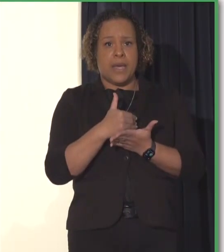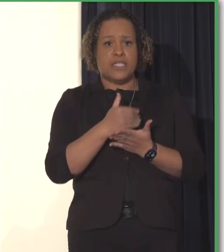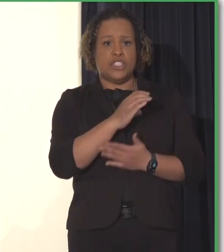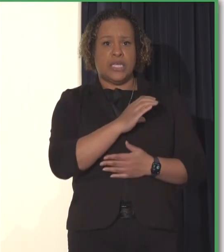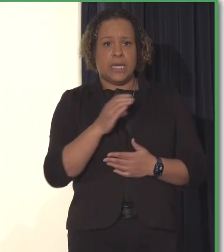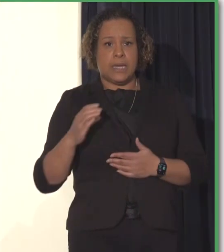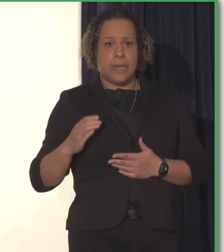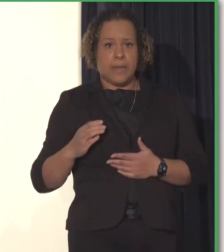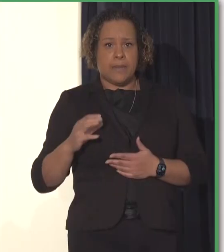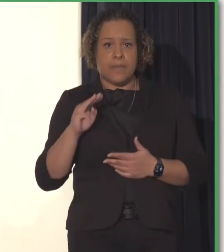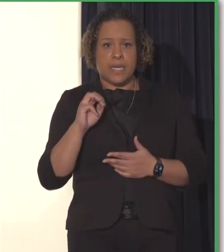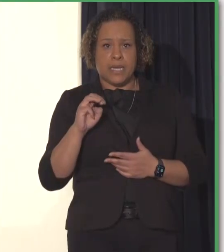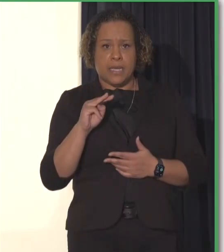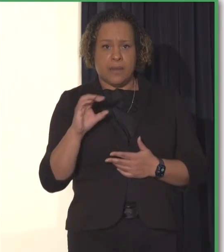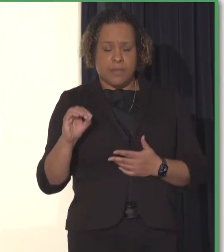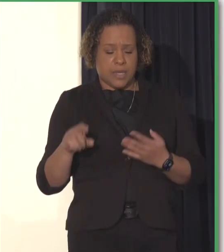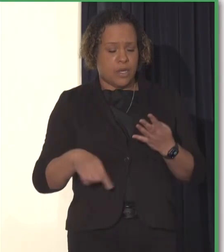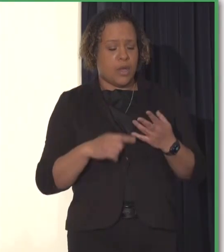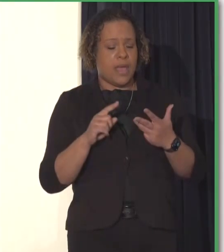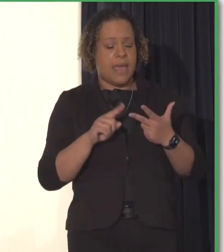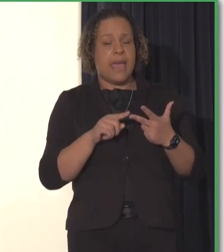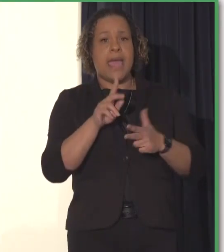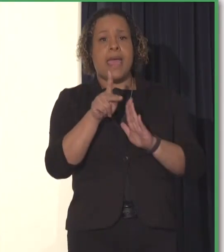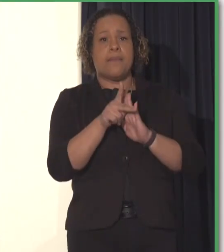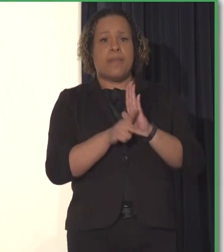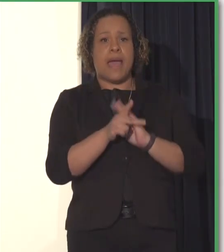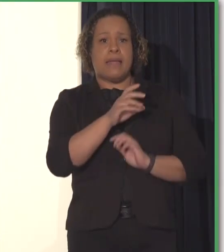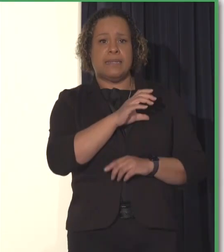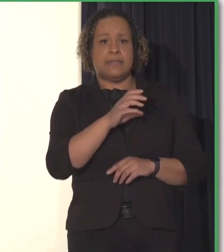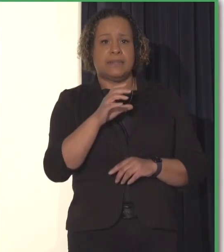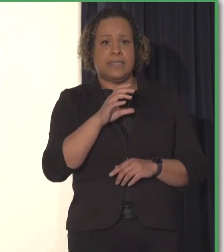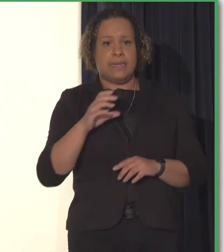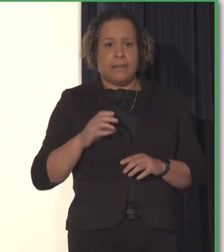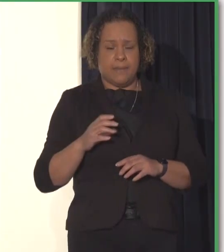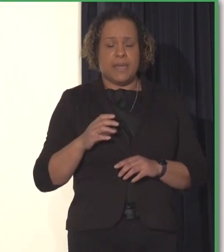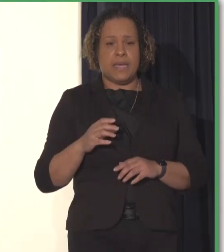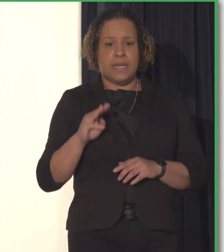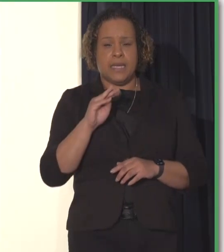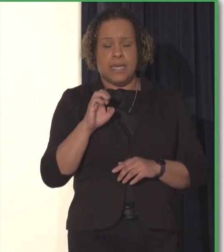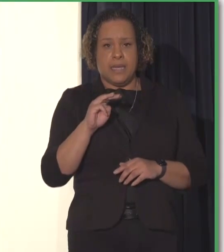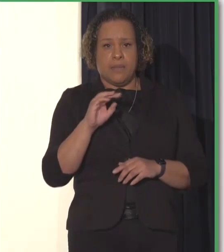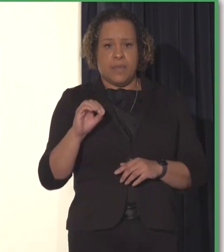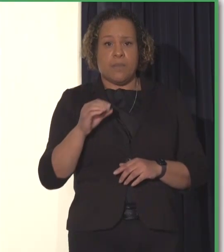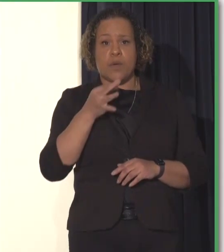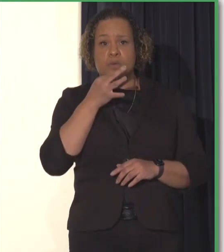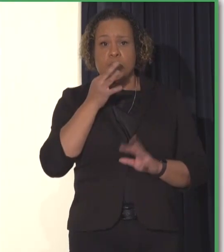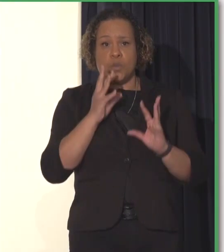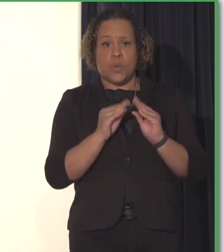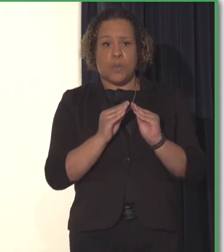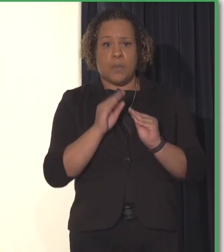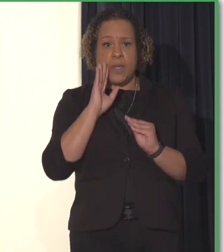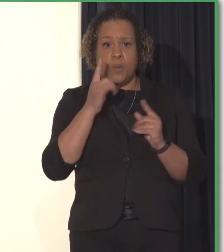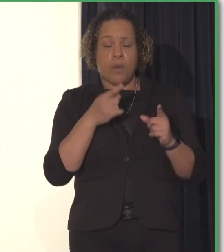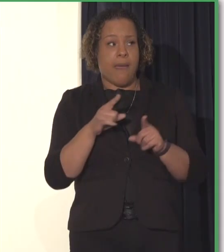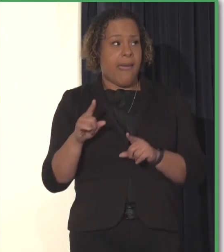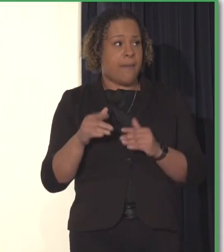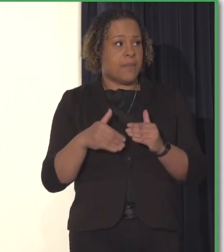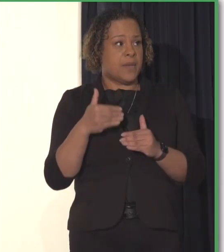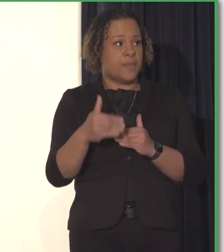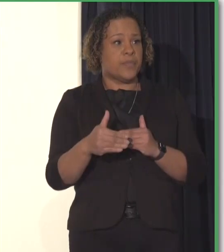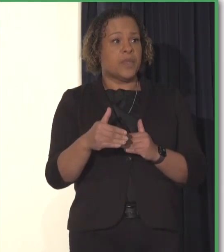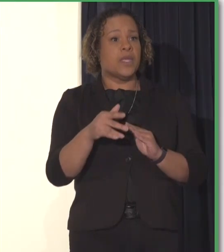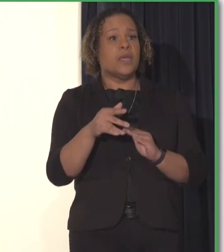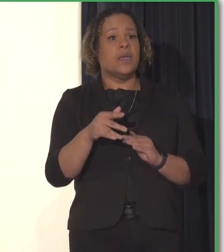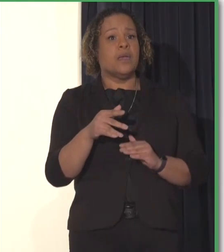and the Policy Committee memorandum. The upcoming meetings are as follows. The Personnel and Training Committee will